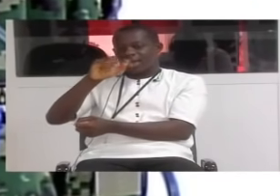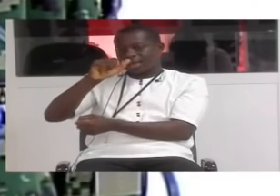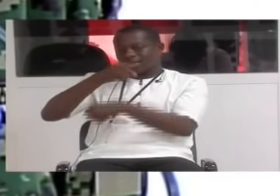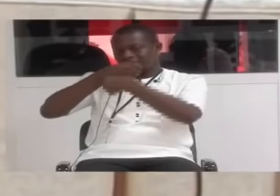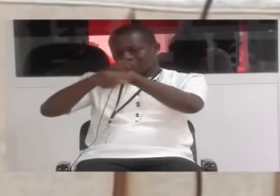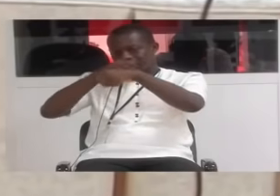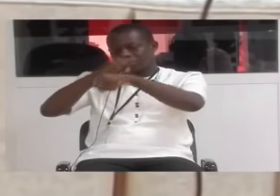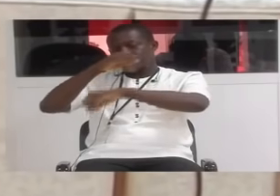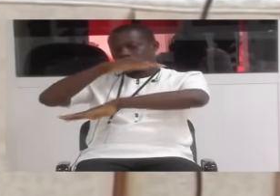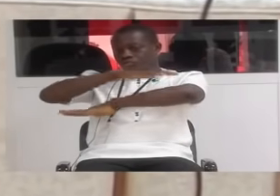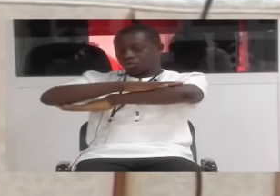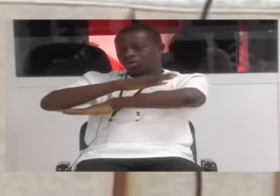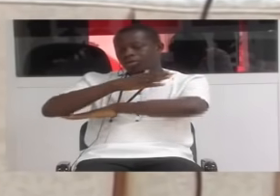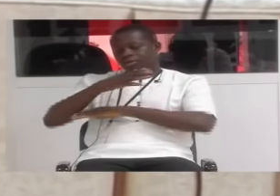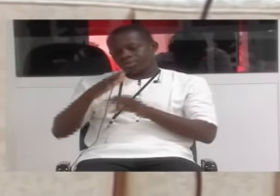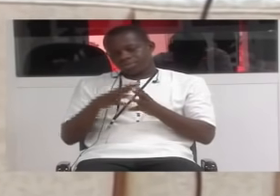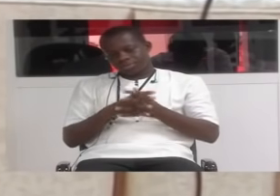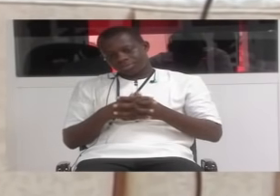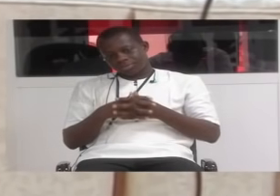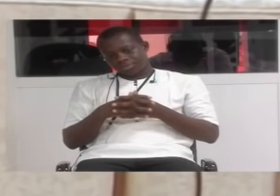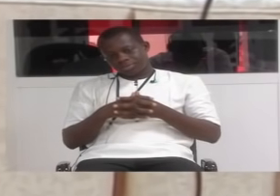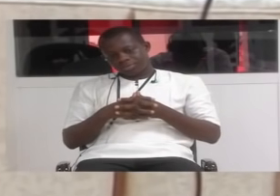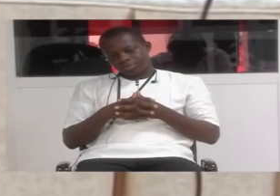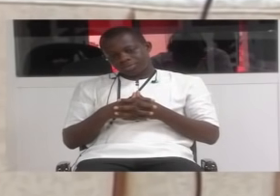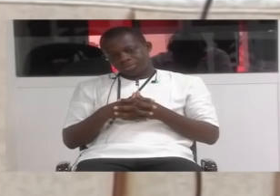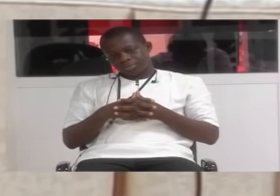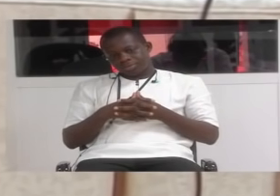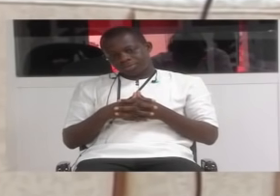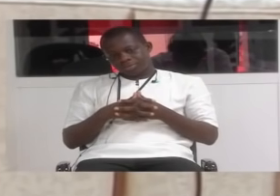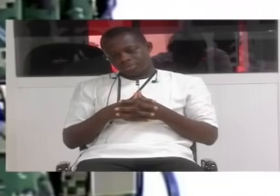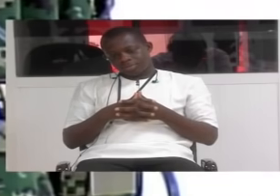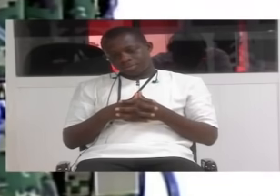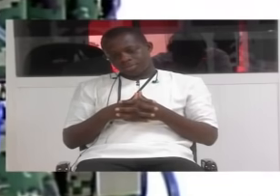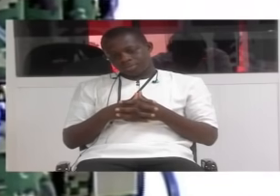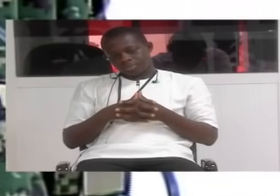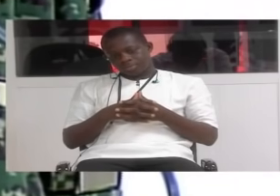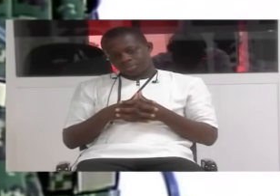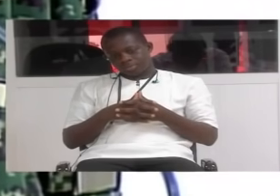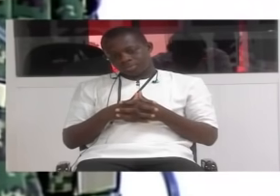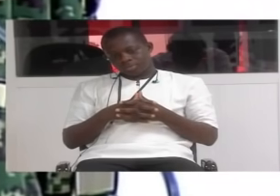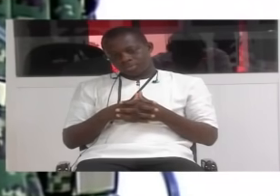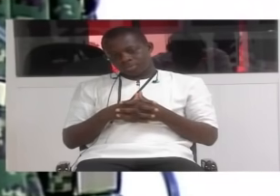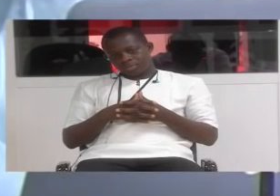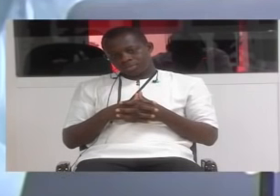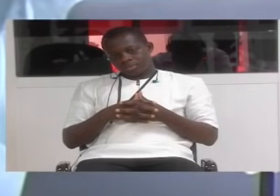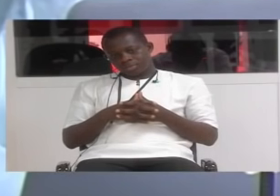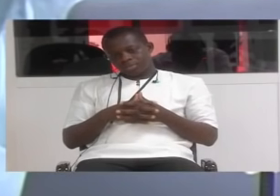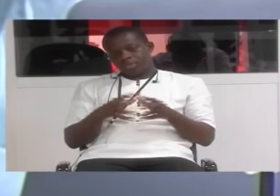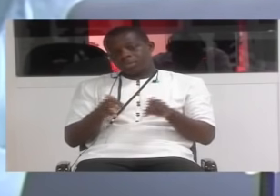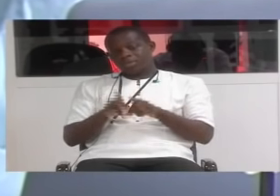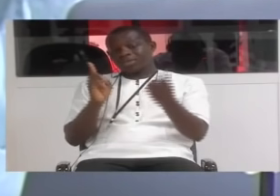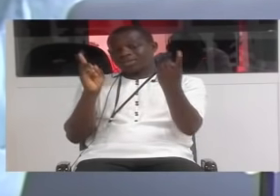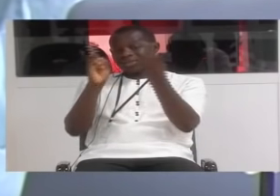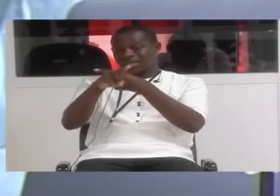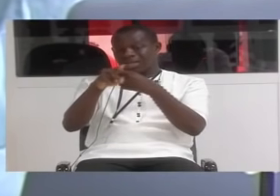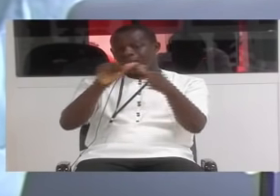training school. We have a stranger. He's in detention. It's not change. Perhaps the best